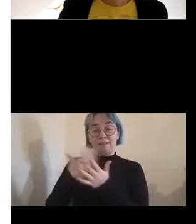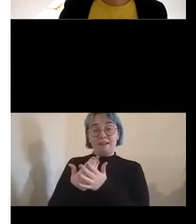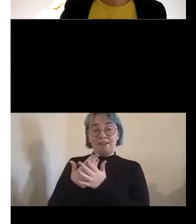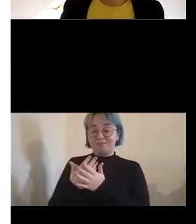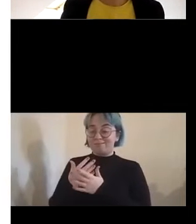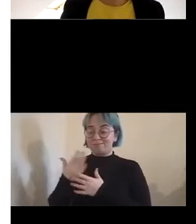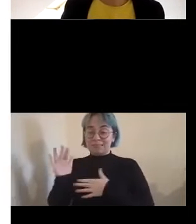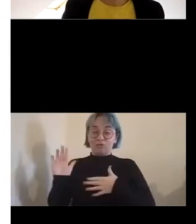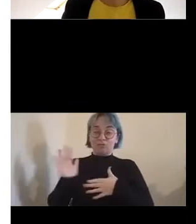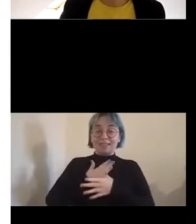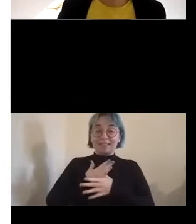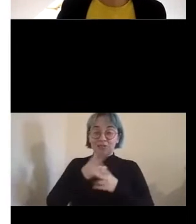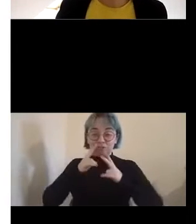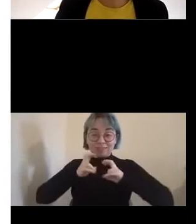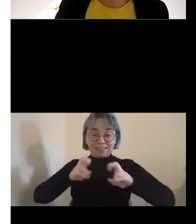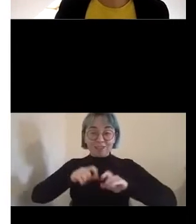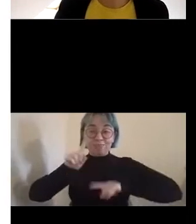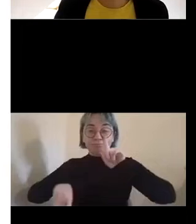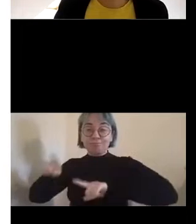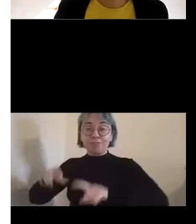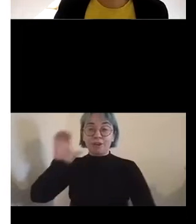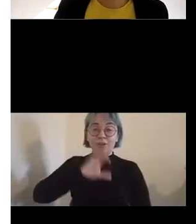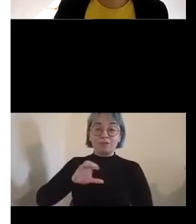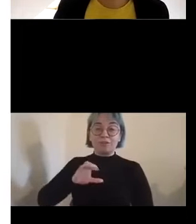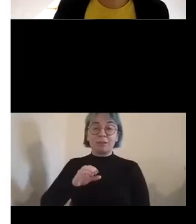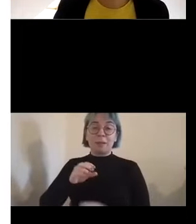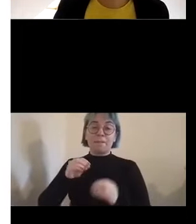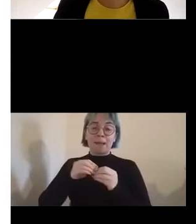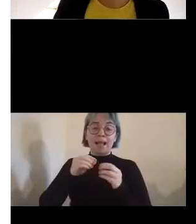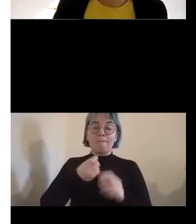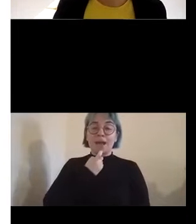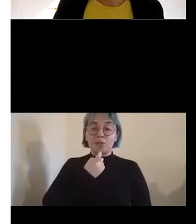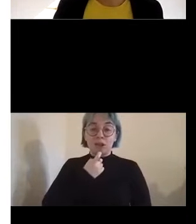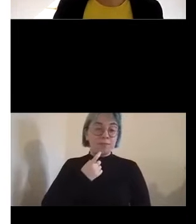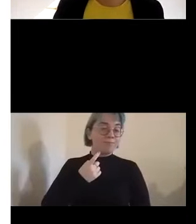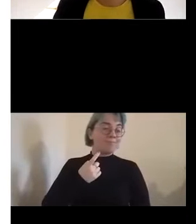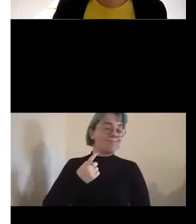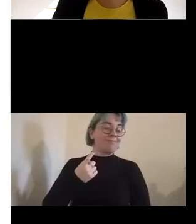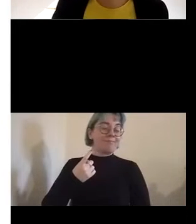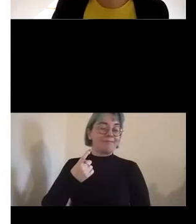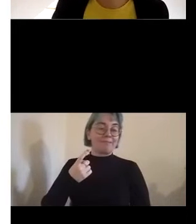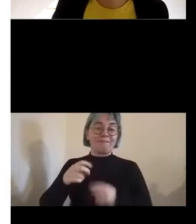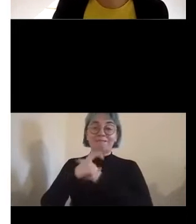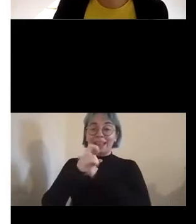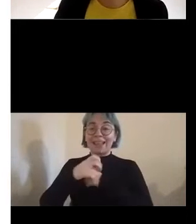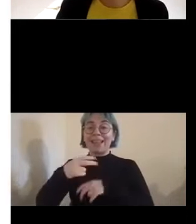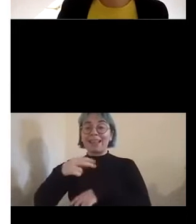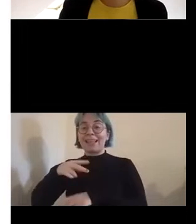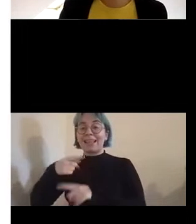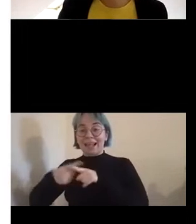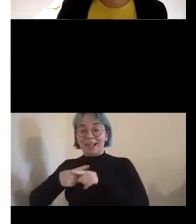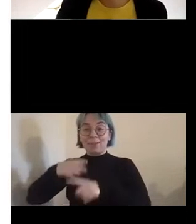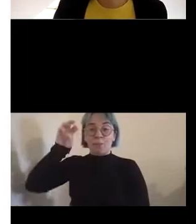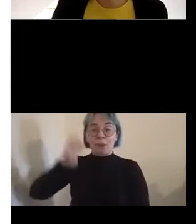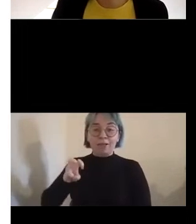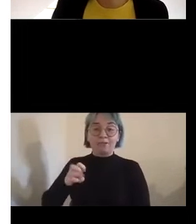We did research in a couple of countries, in Belgium, in the Netherlands, in Finland, and in England and Wales, as well as